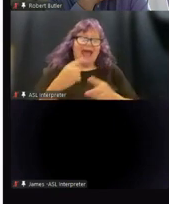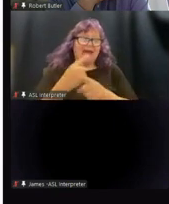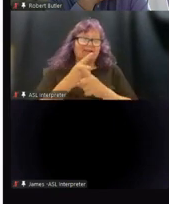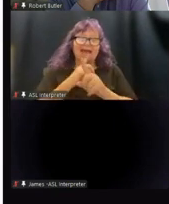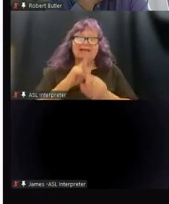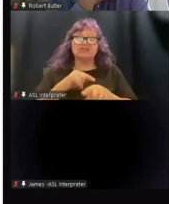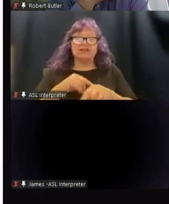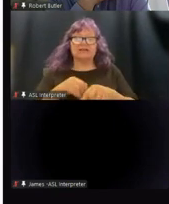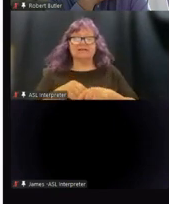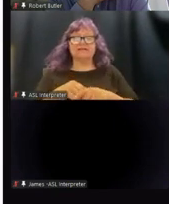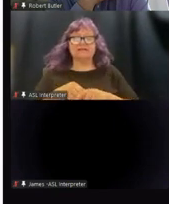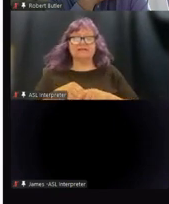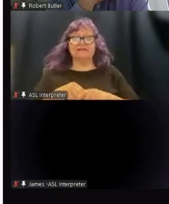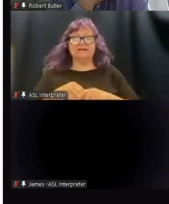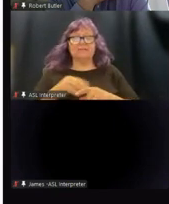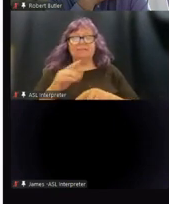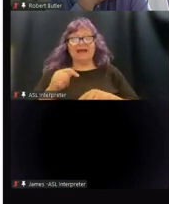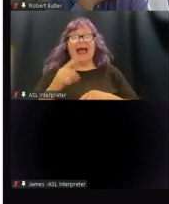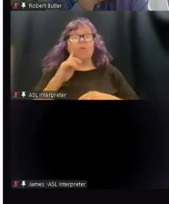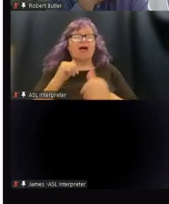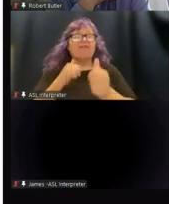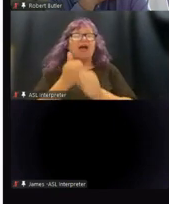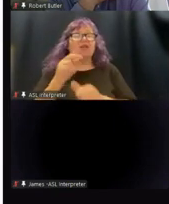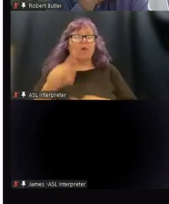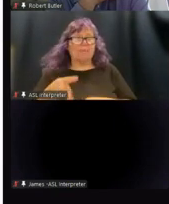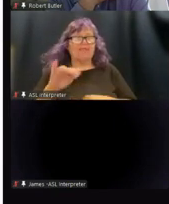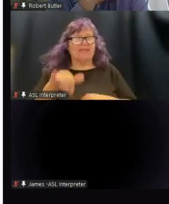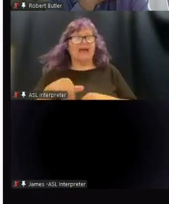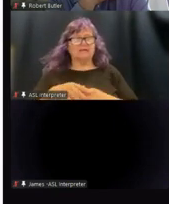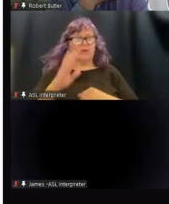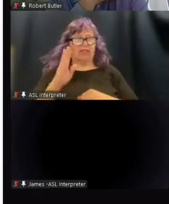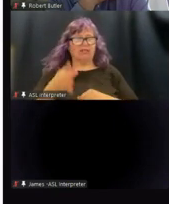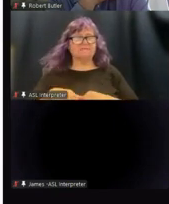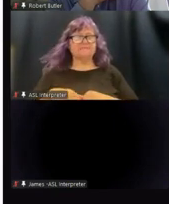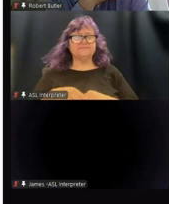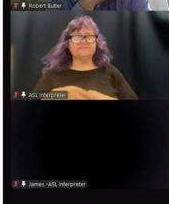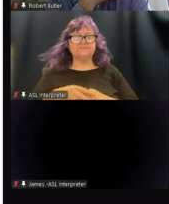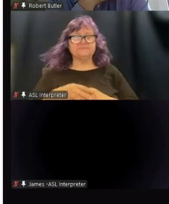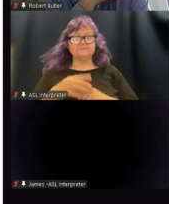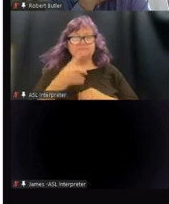give you incorrect information, but I'll be sure to follow up on that question.